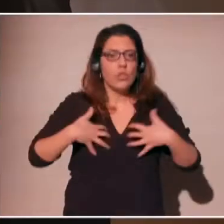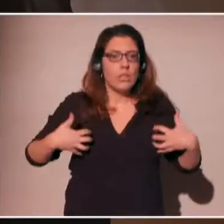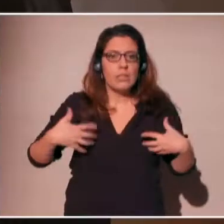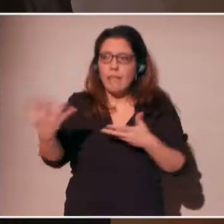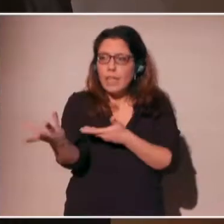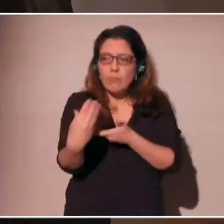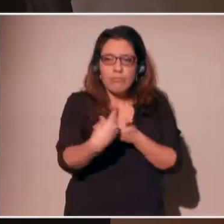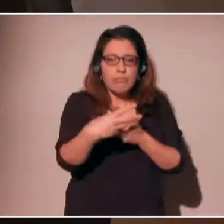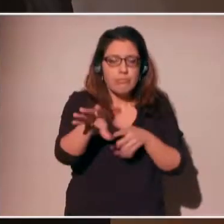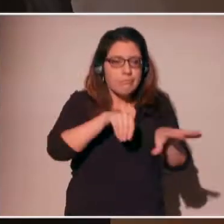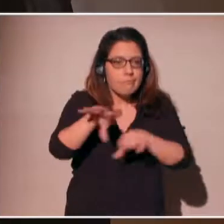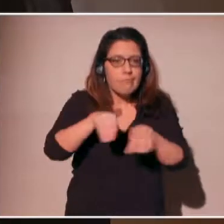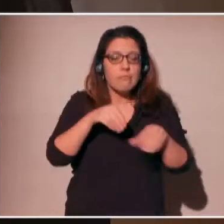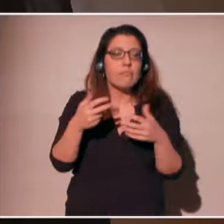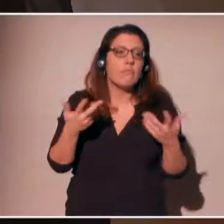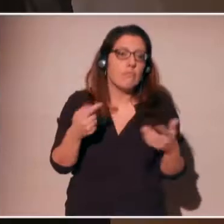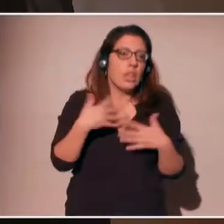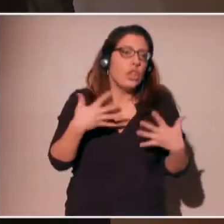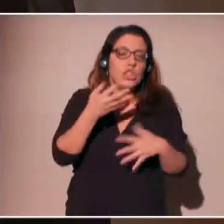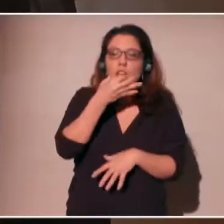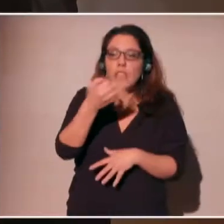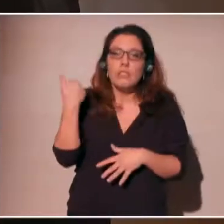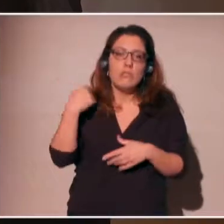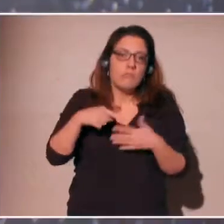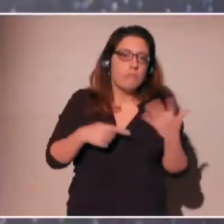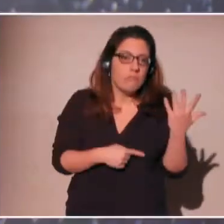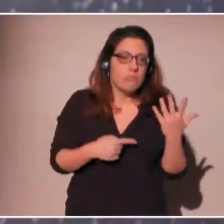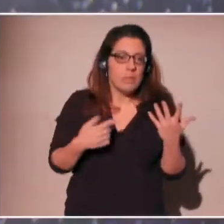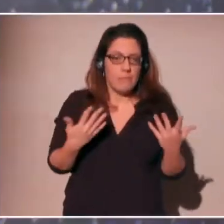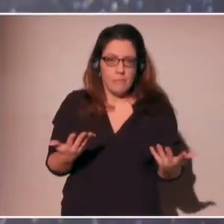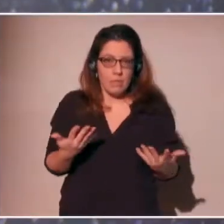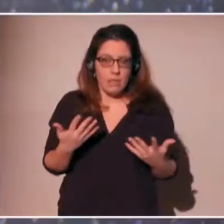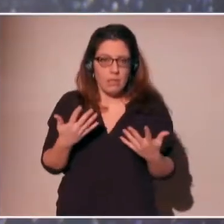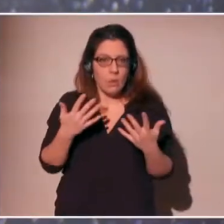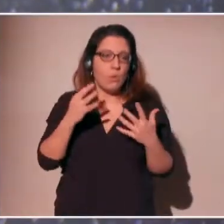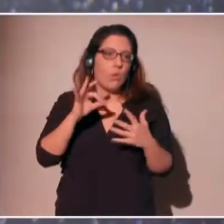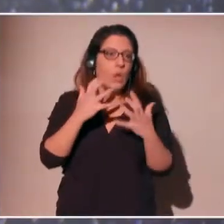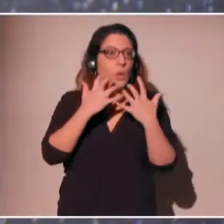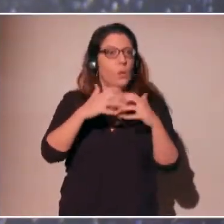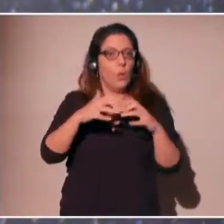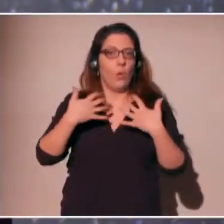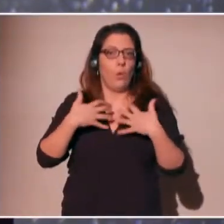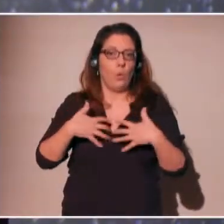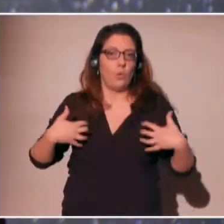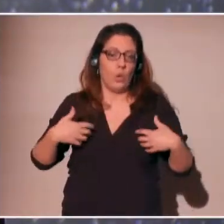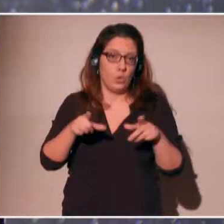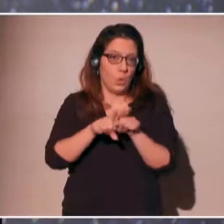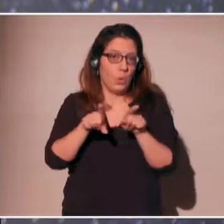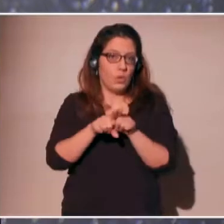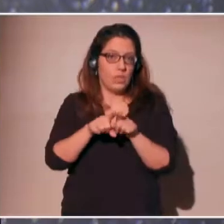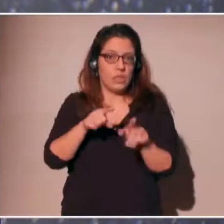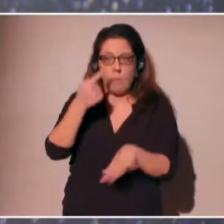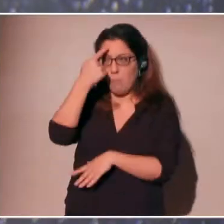intelligence is really intertwined with other disciplines. We mentioned a few, but there are